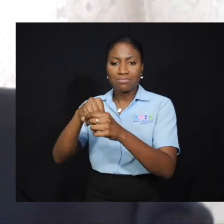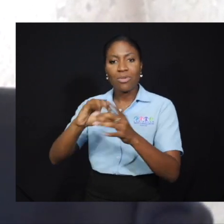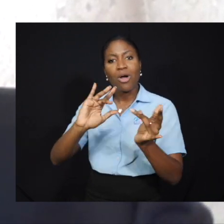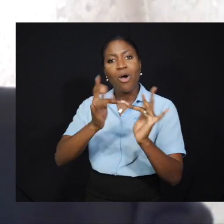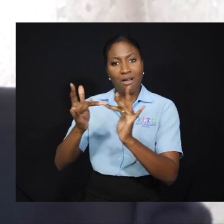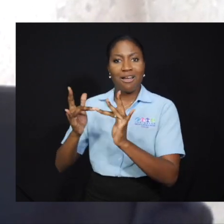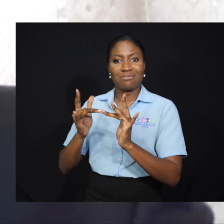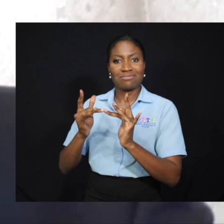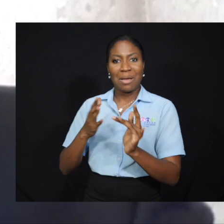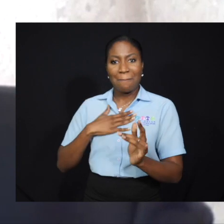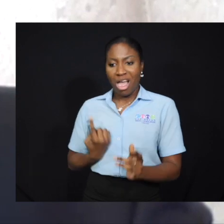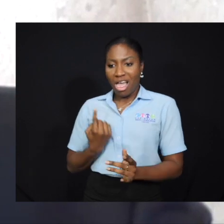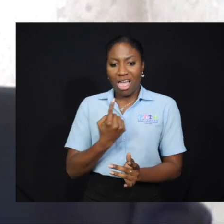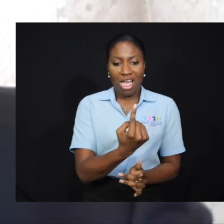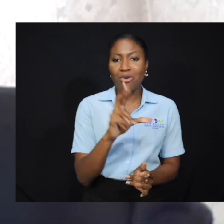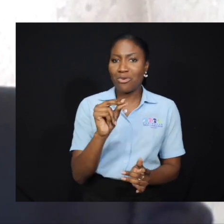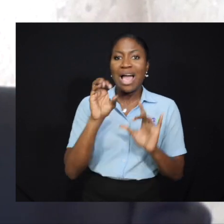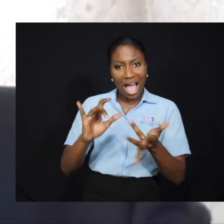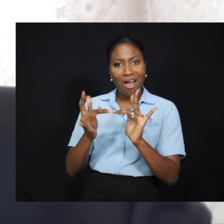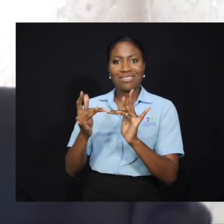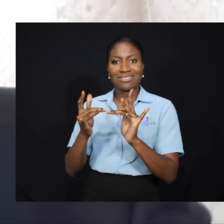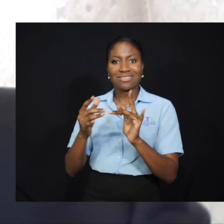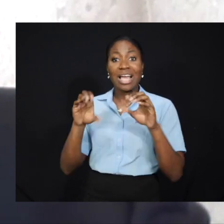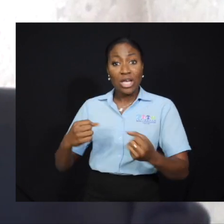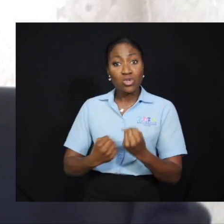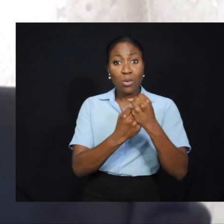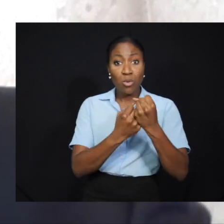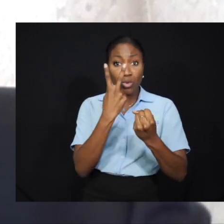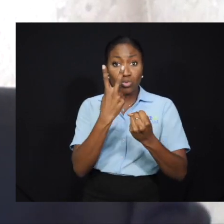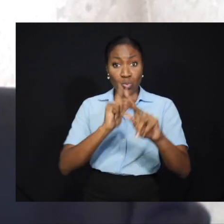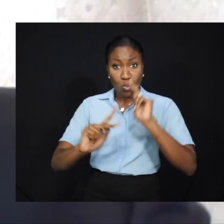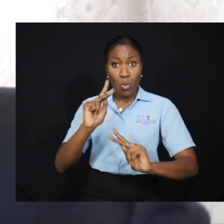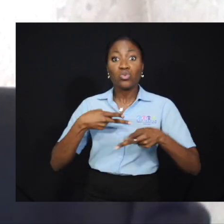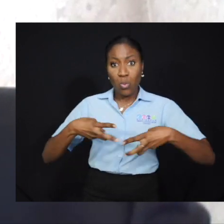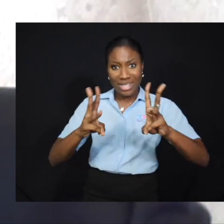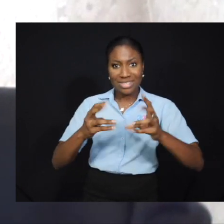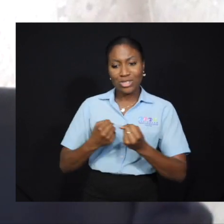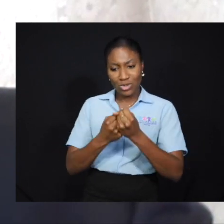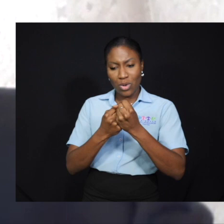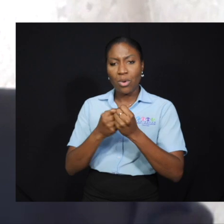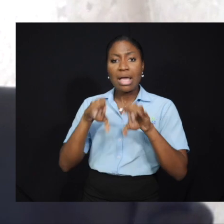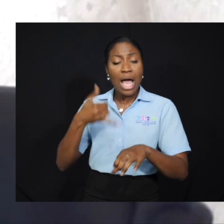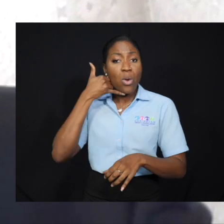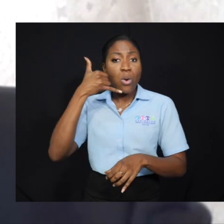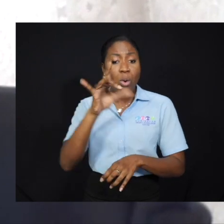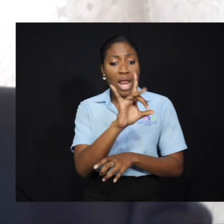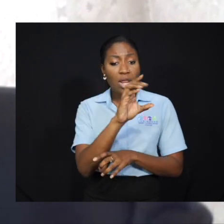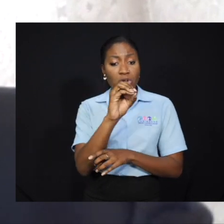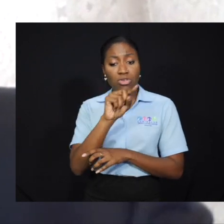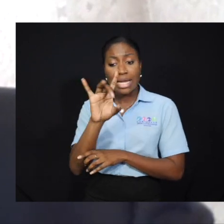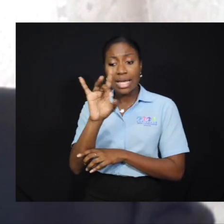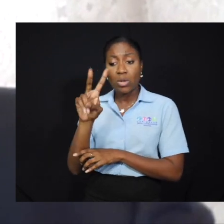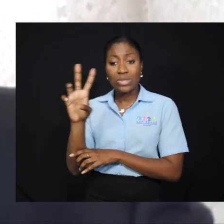senior citizens in two ways. One, we have a toll-free number, which is 800-8826, where persons